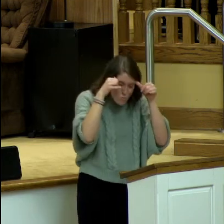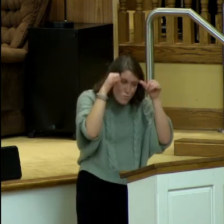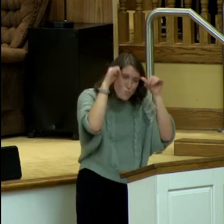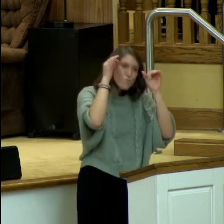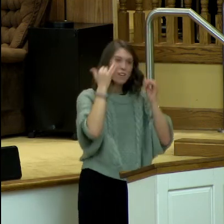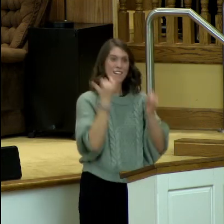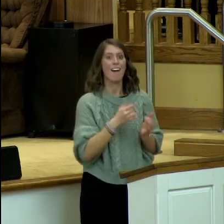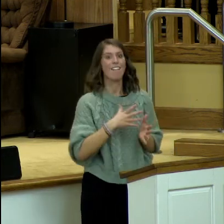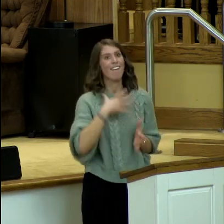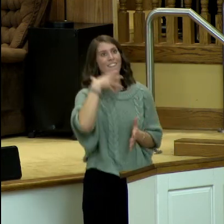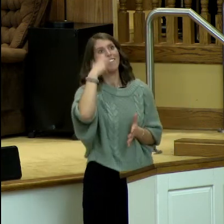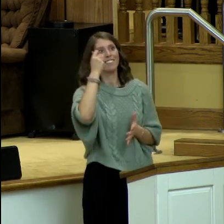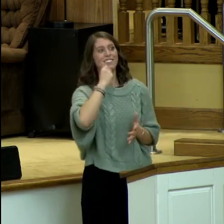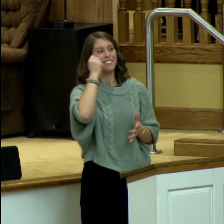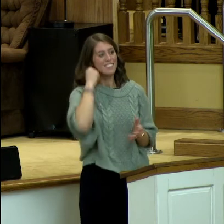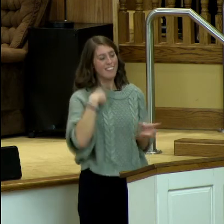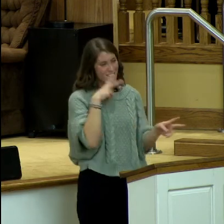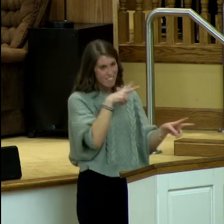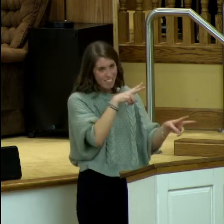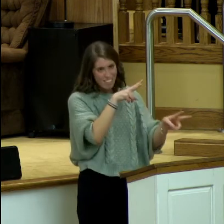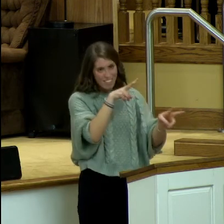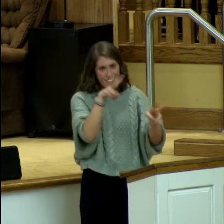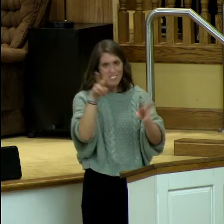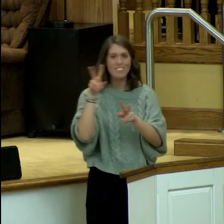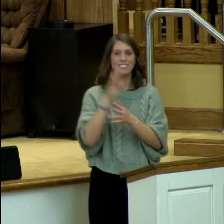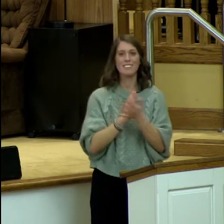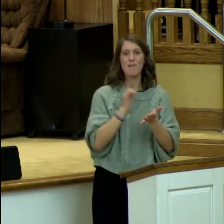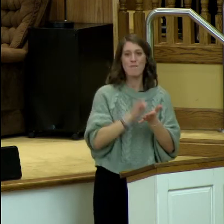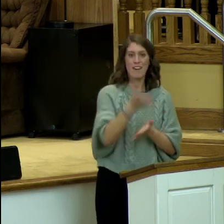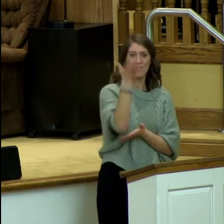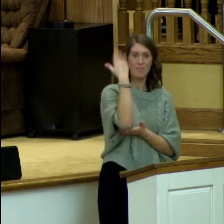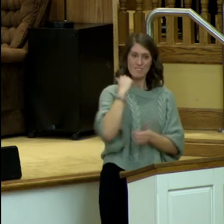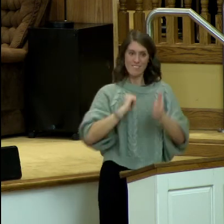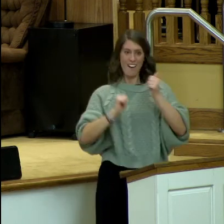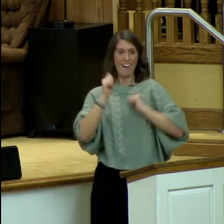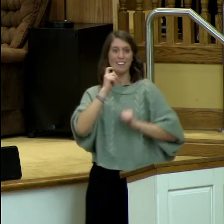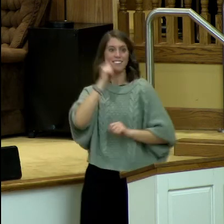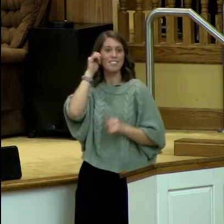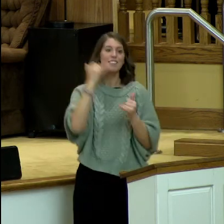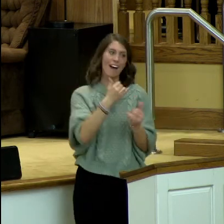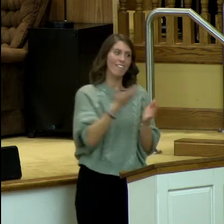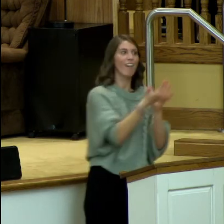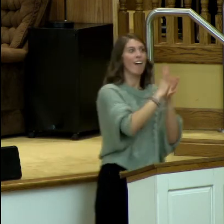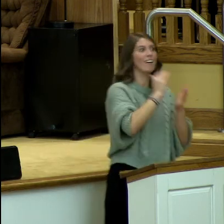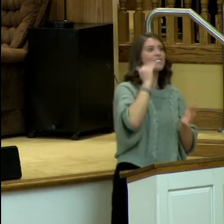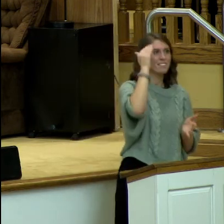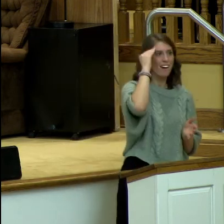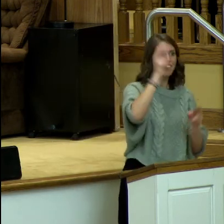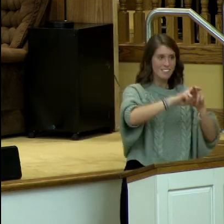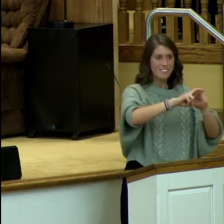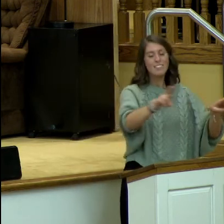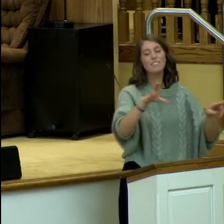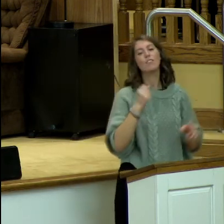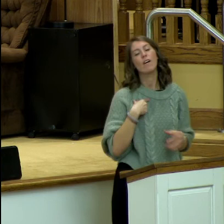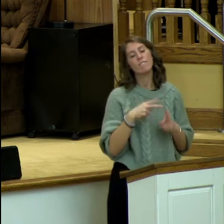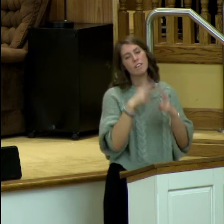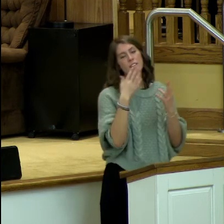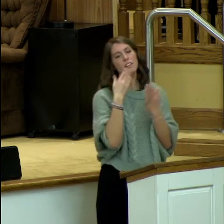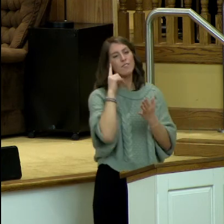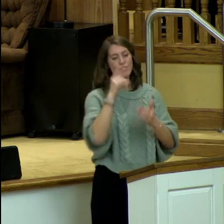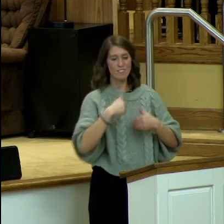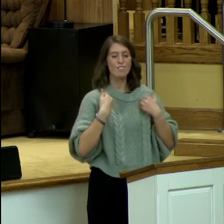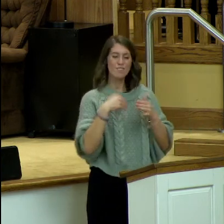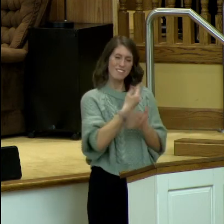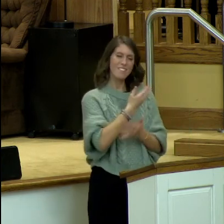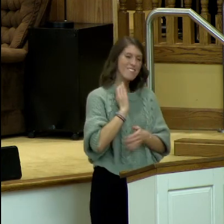now they're teens. And then I look out in this crowd, and there's some that used to be on this platform, and now they're sitting out there, and they're adults. And just thankful for the youth God's given to